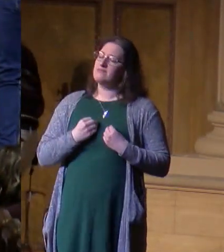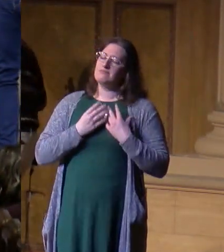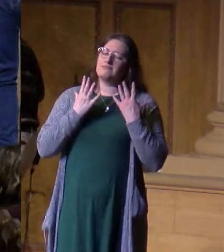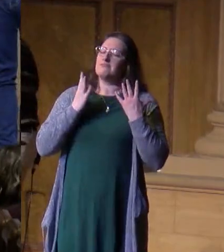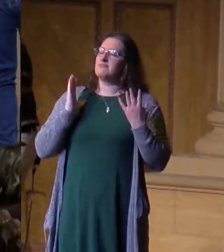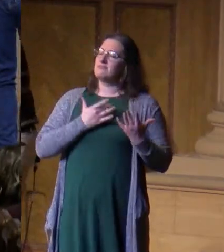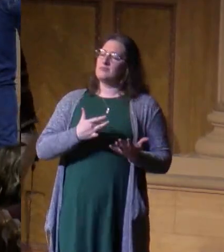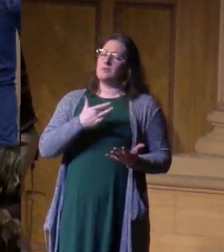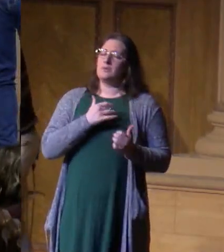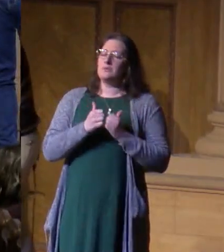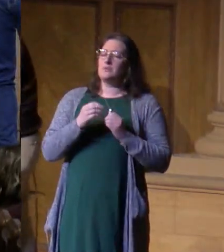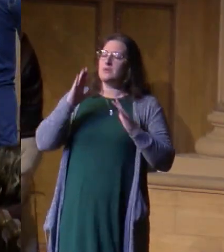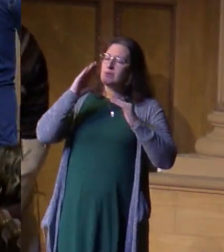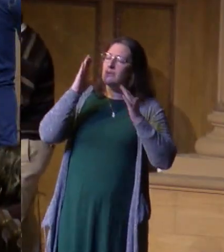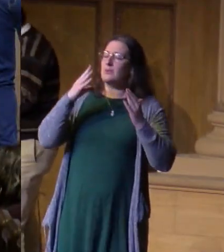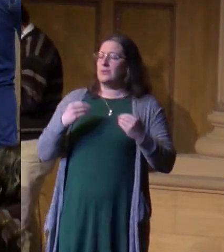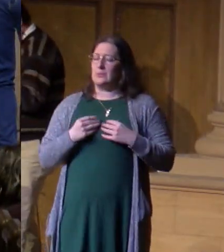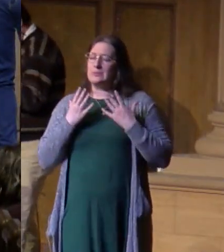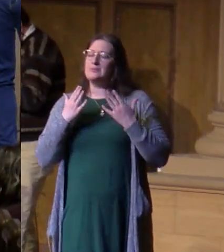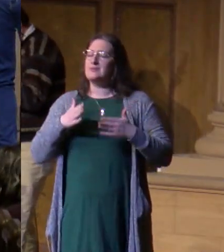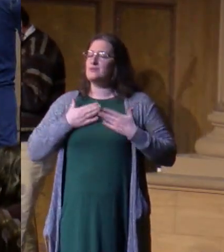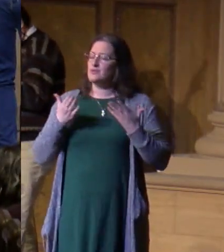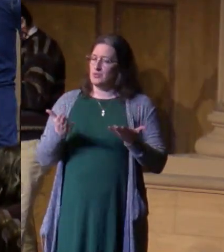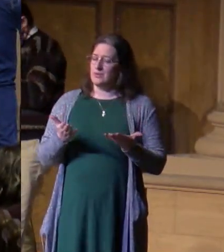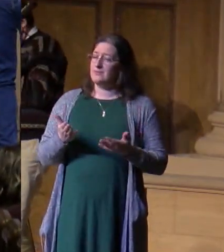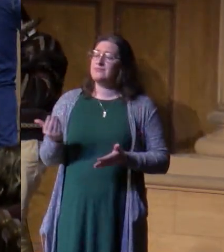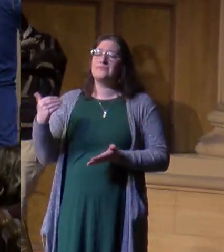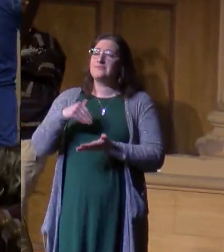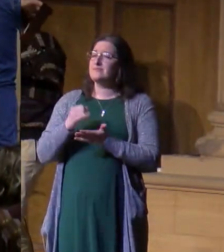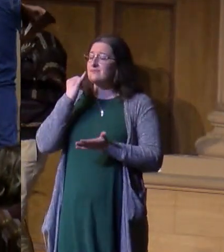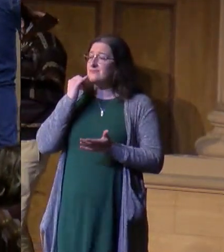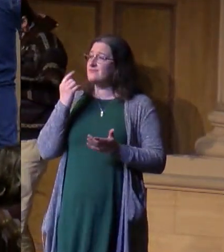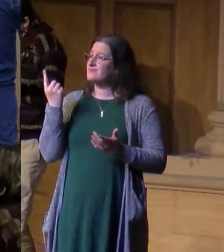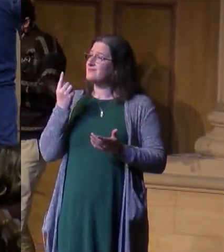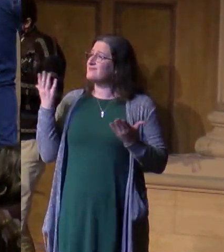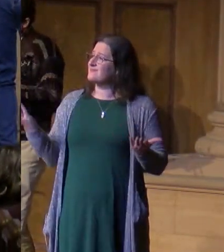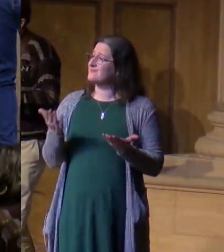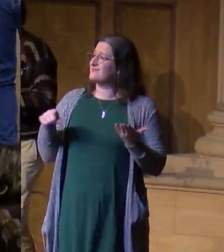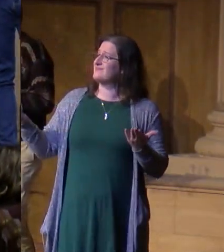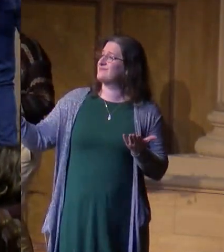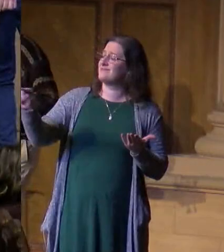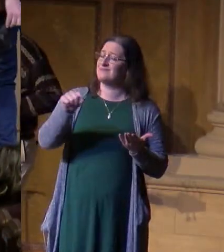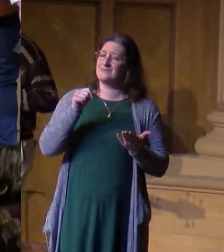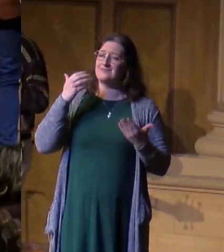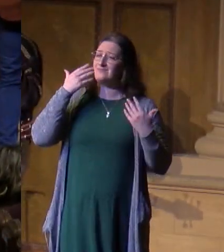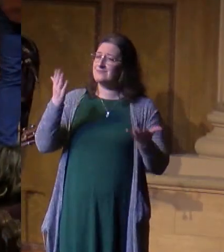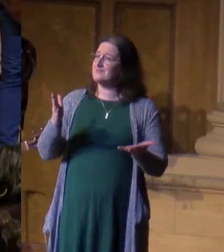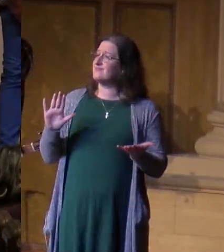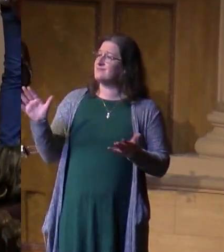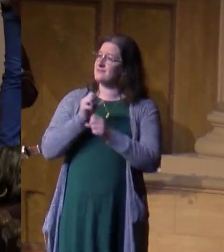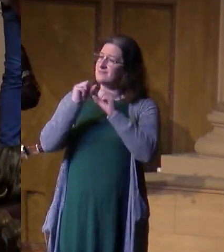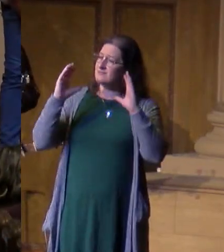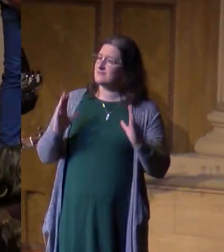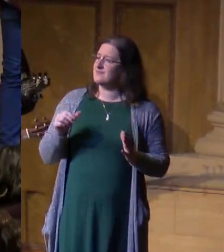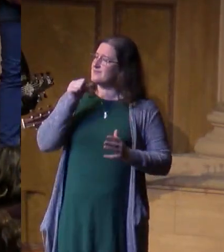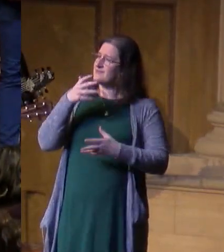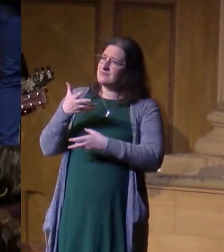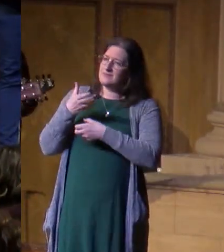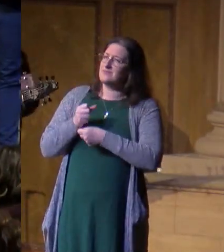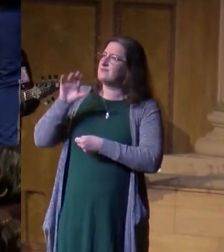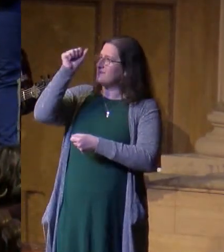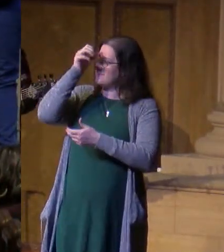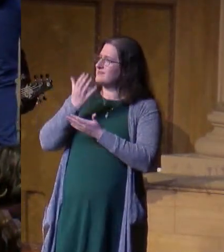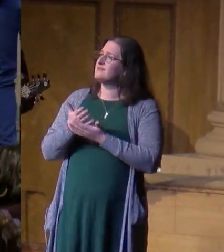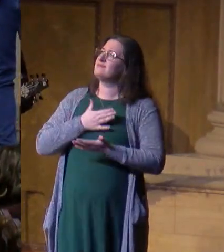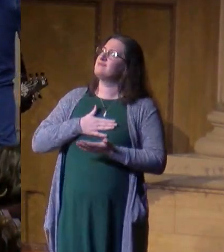on that truth. And Father, again, if there's someone who has not seen their need for a savior, who's not trusted in your son, Lord, would you draw them to